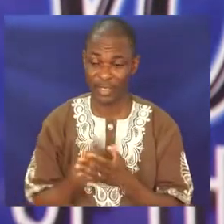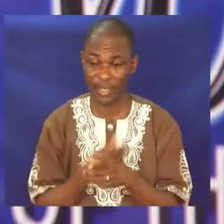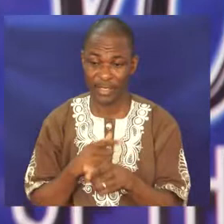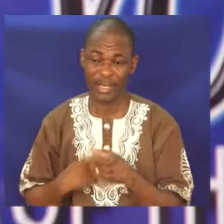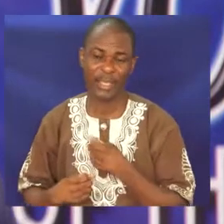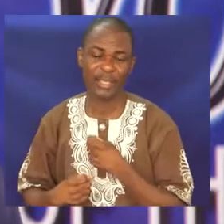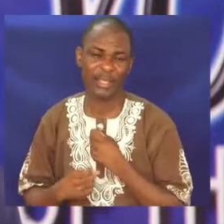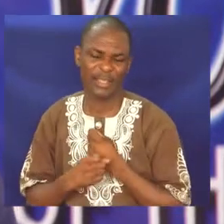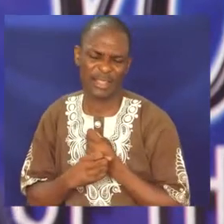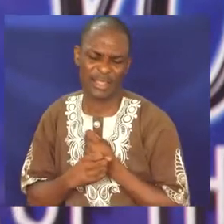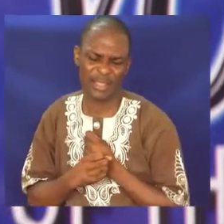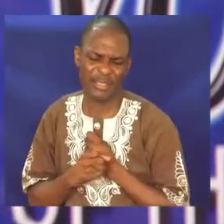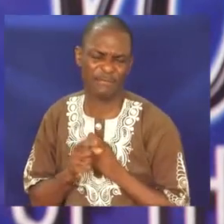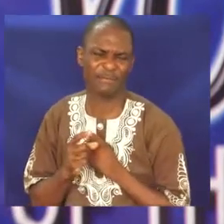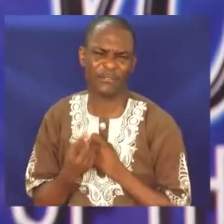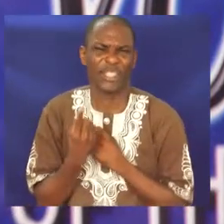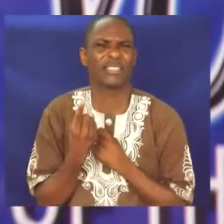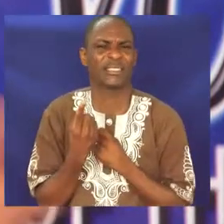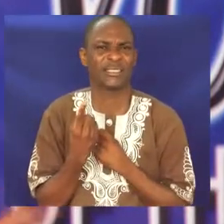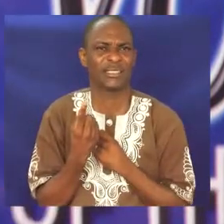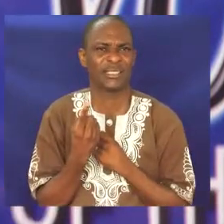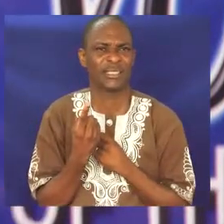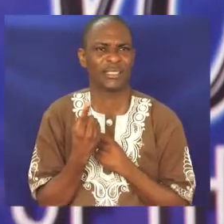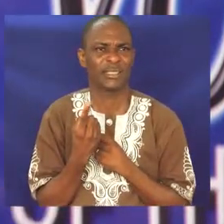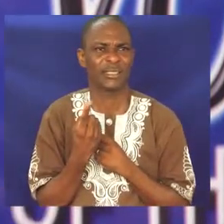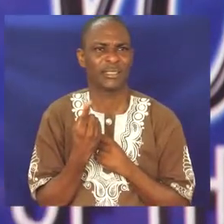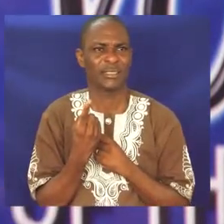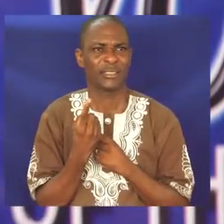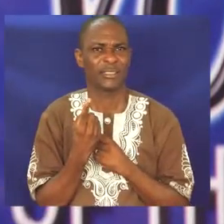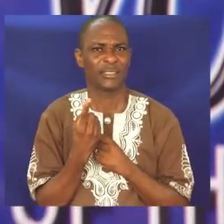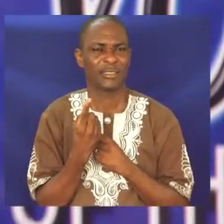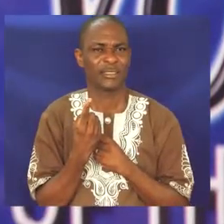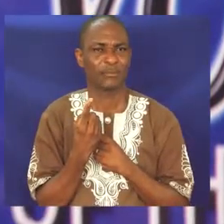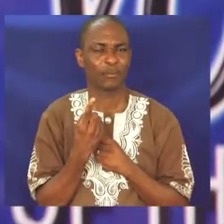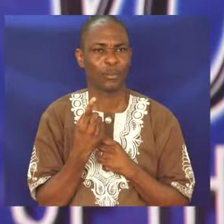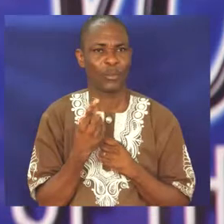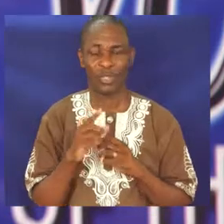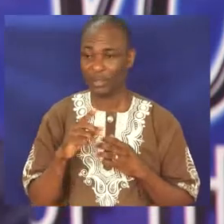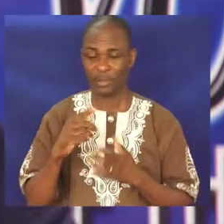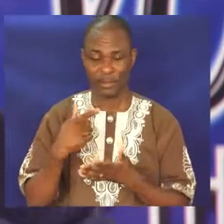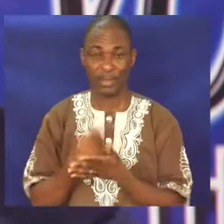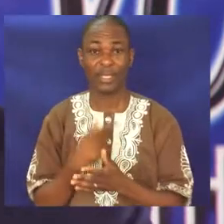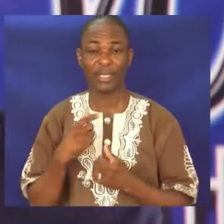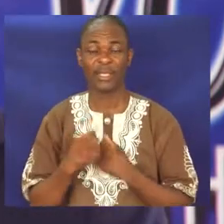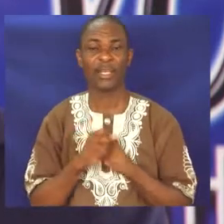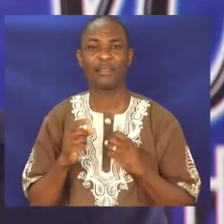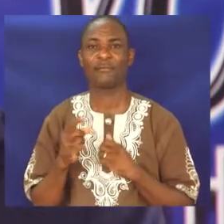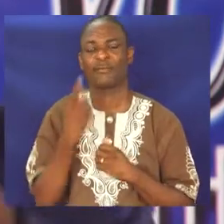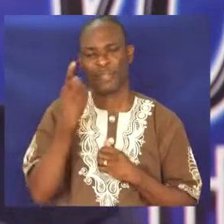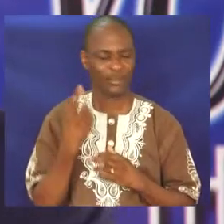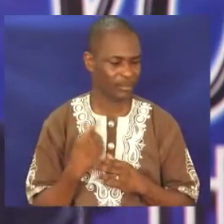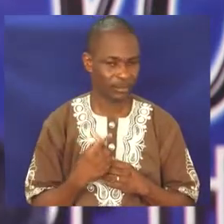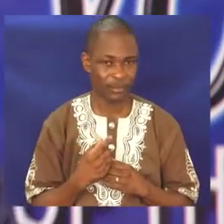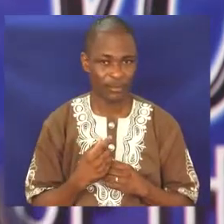mine. Political parties, no, ever two or mine. No, you move Biara at the Tuna Kuma Proso, sir.